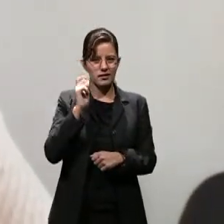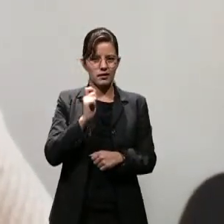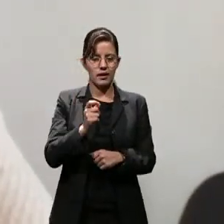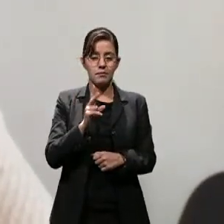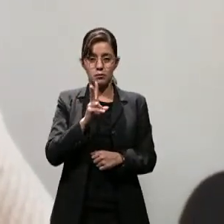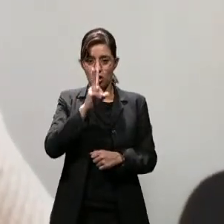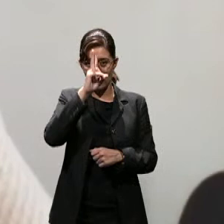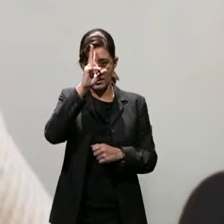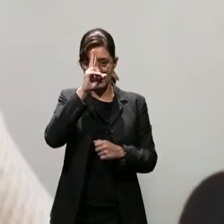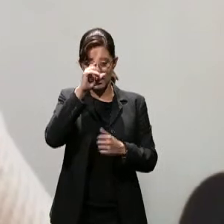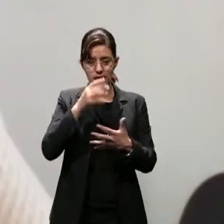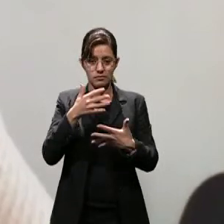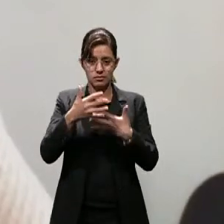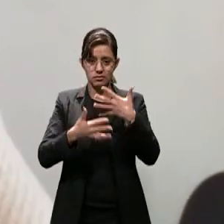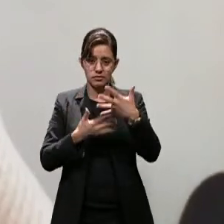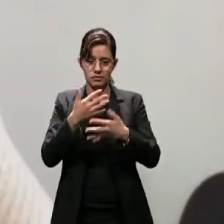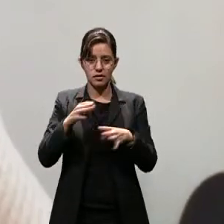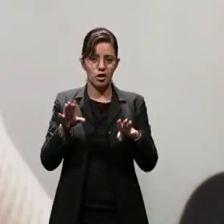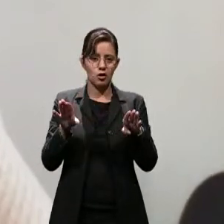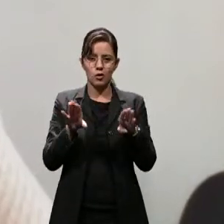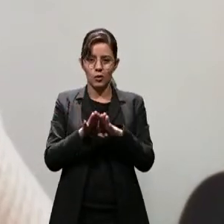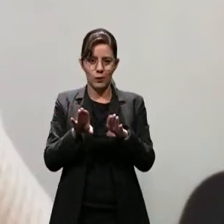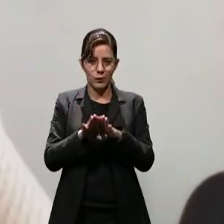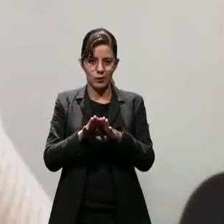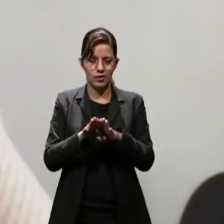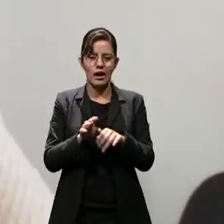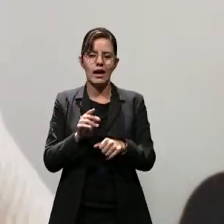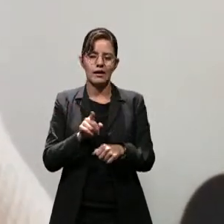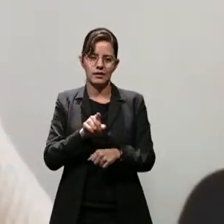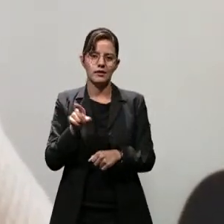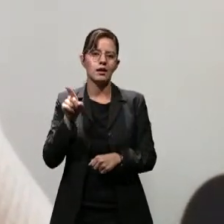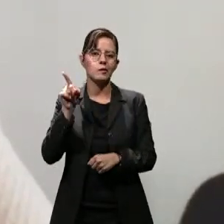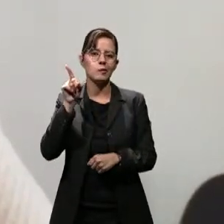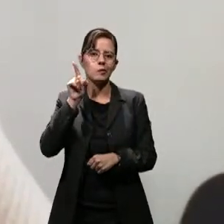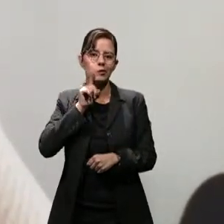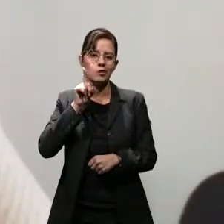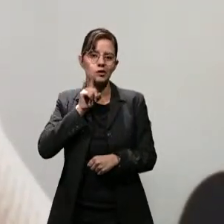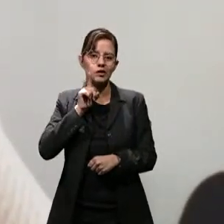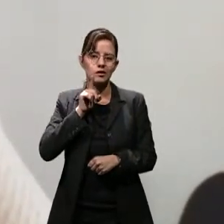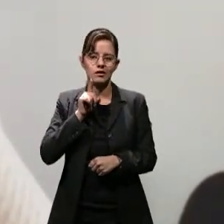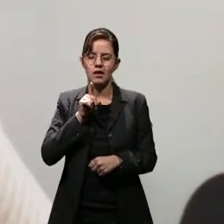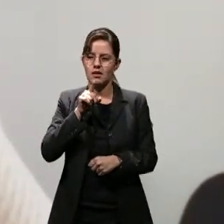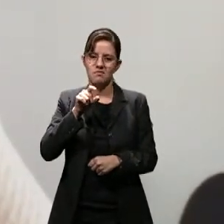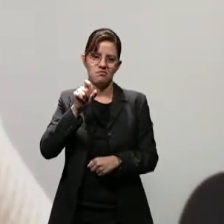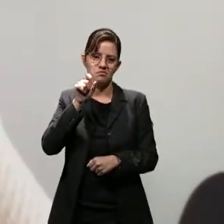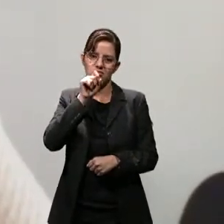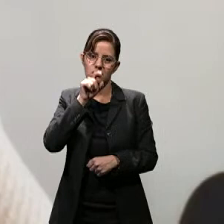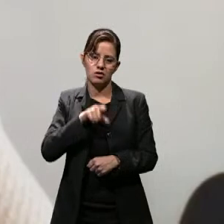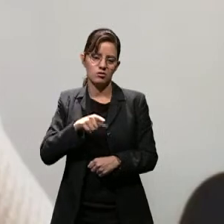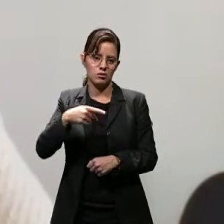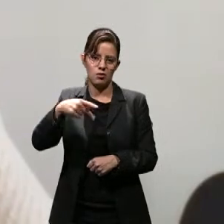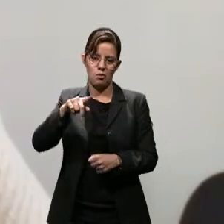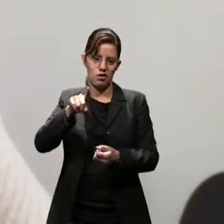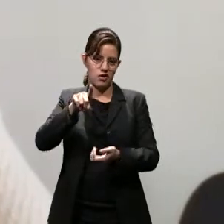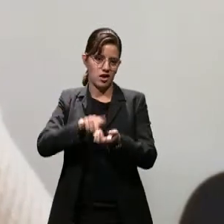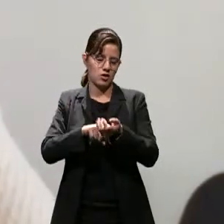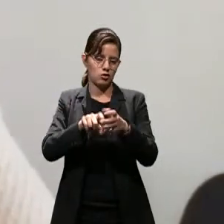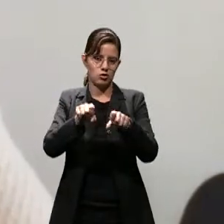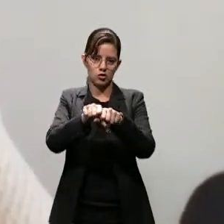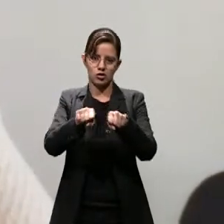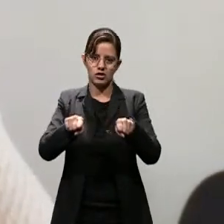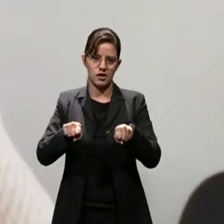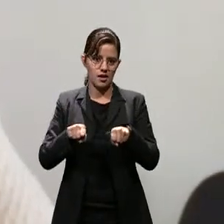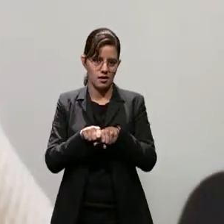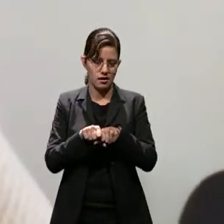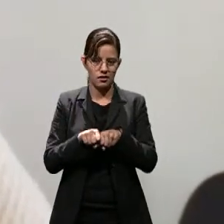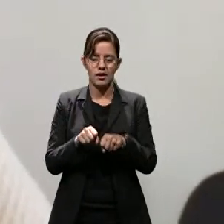we forget that the violence is structural. Violence that women is implicit in